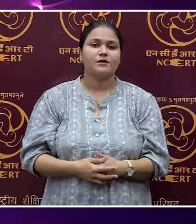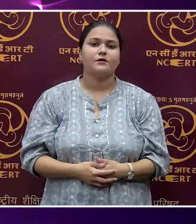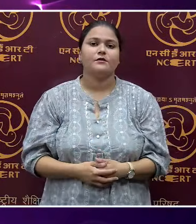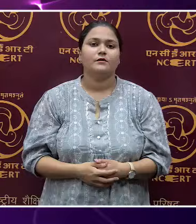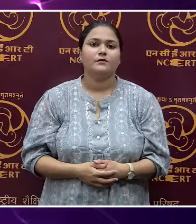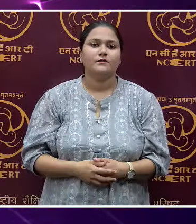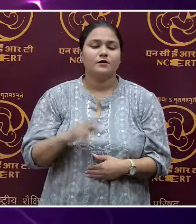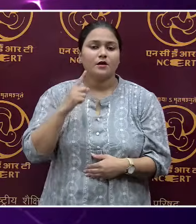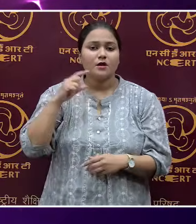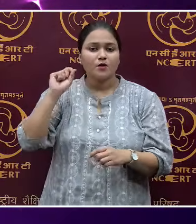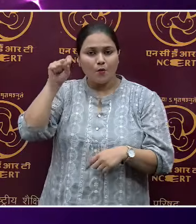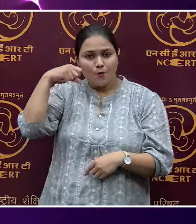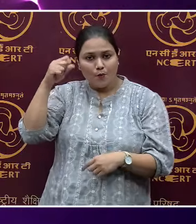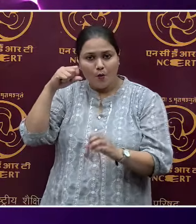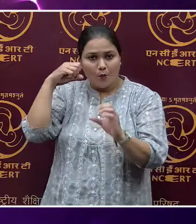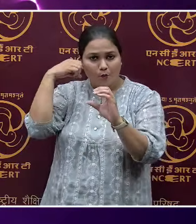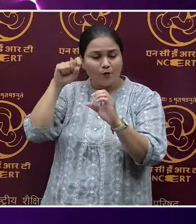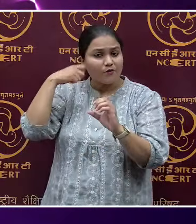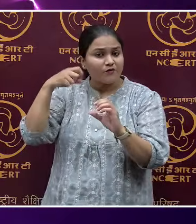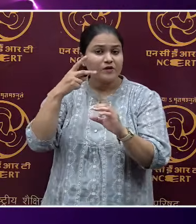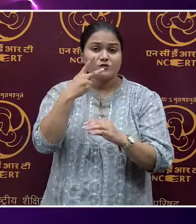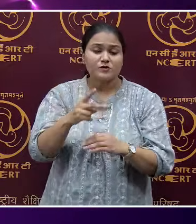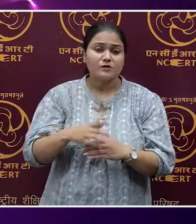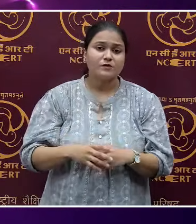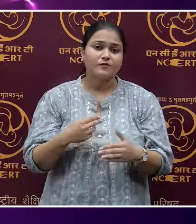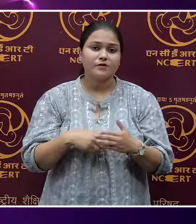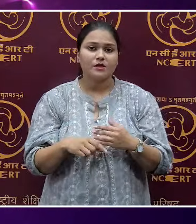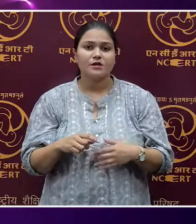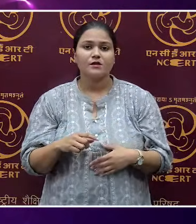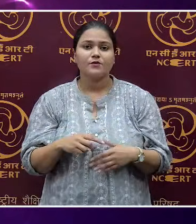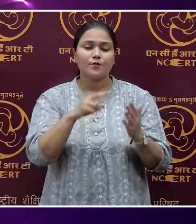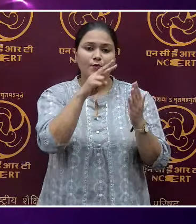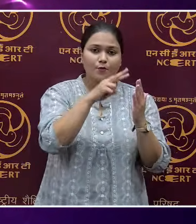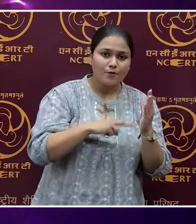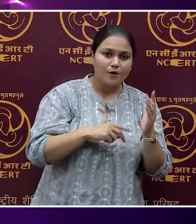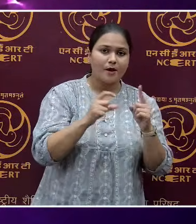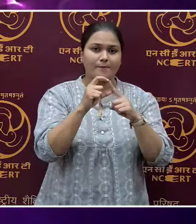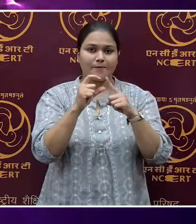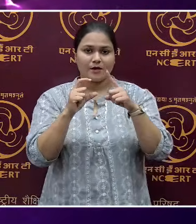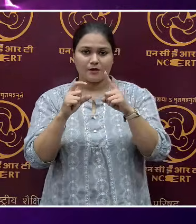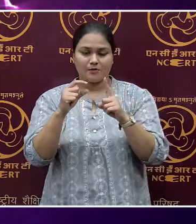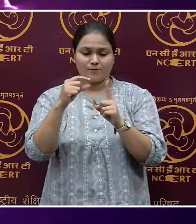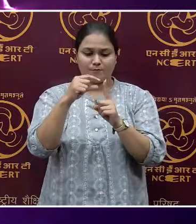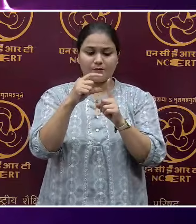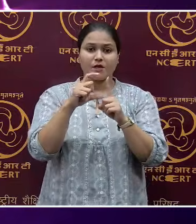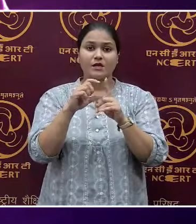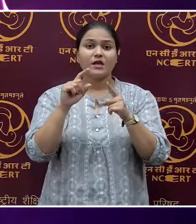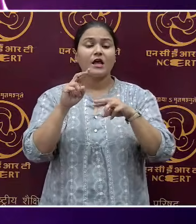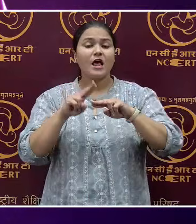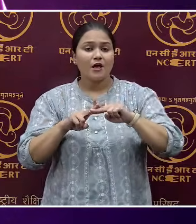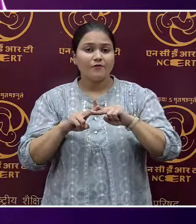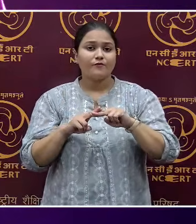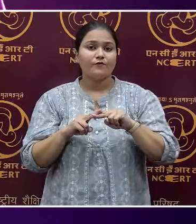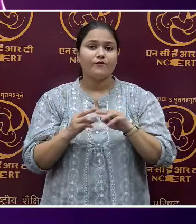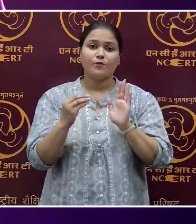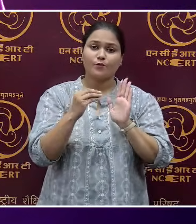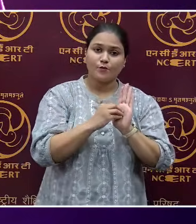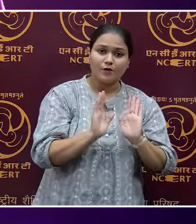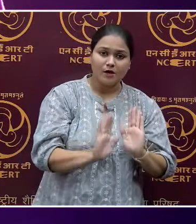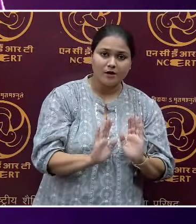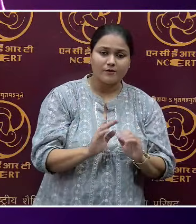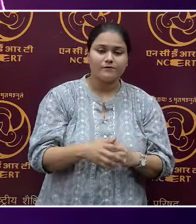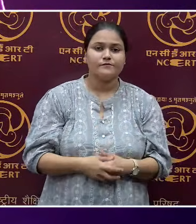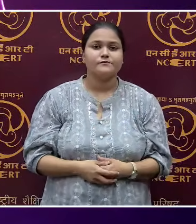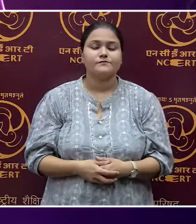the videos, lectures are also there. Theory lectures are also there. PDFs is also uploaded. Yeah. So, sir, now we request you to kindly show how can we access